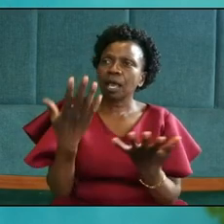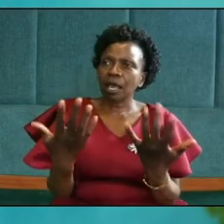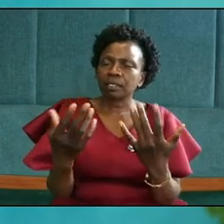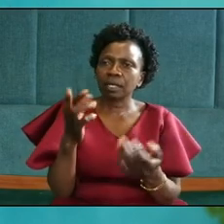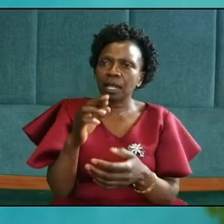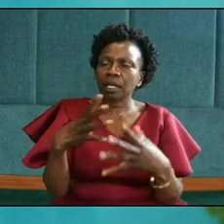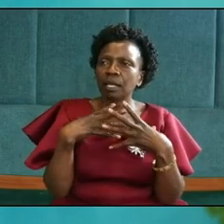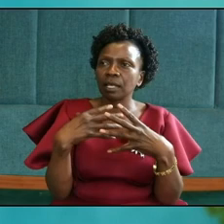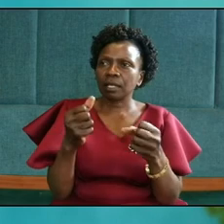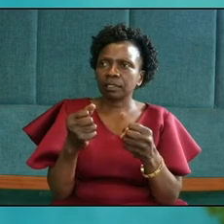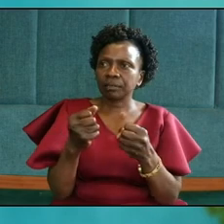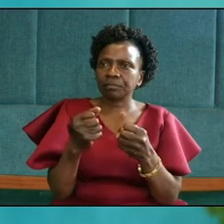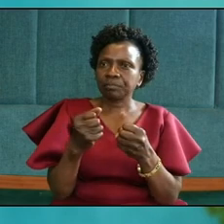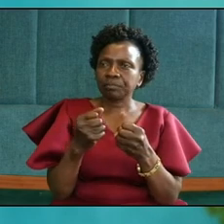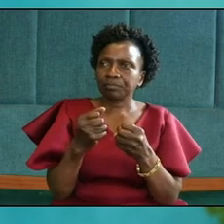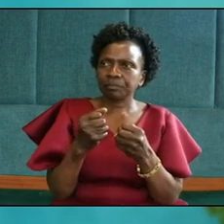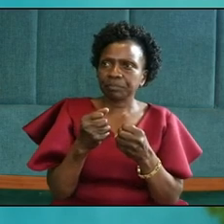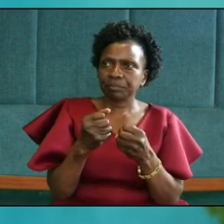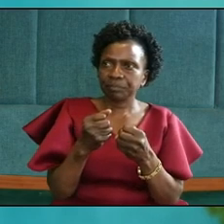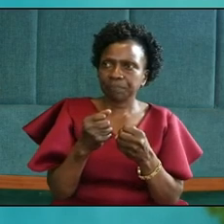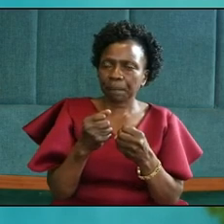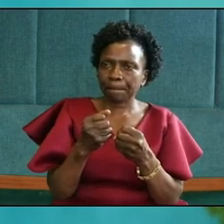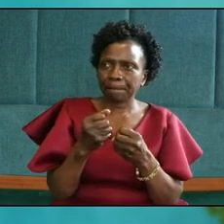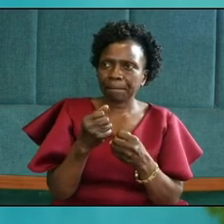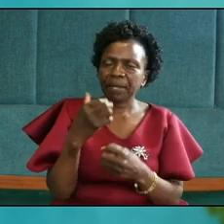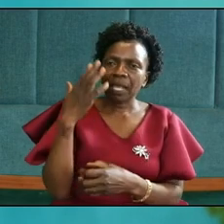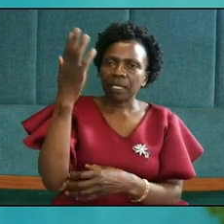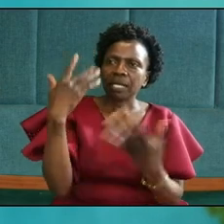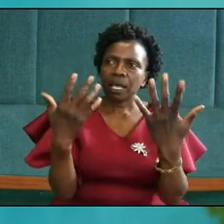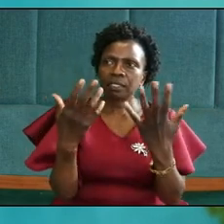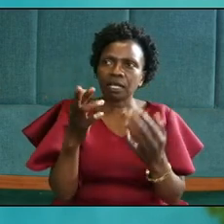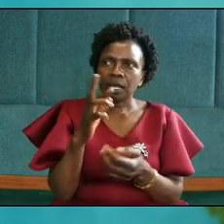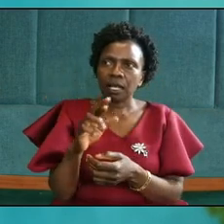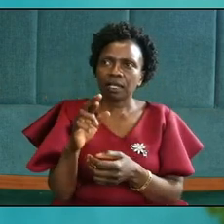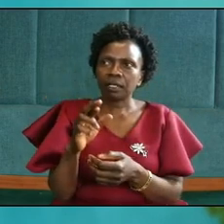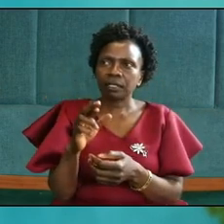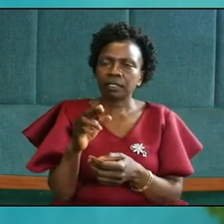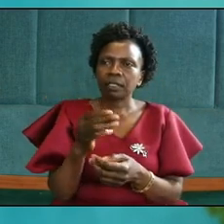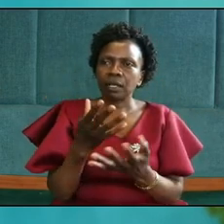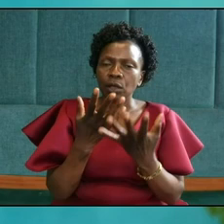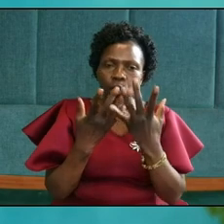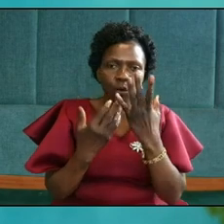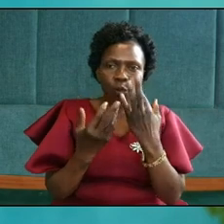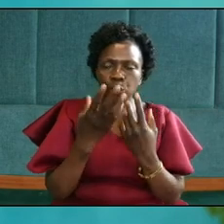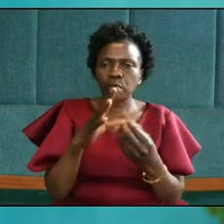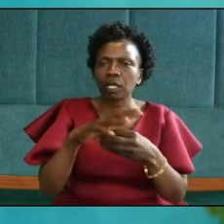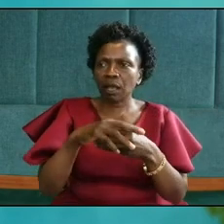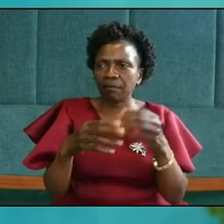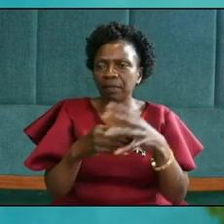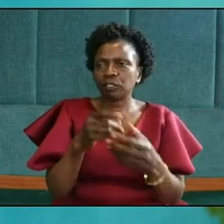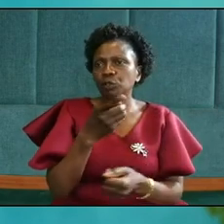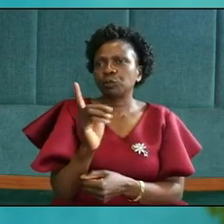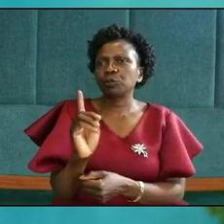are healing and will renew your spirit. His hands are so calming and will comfort you, mother,